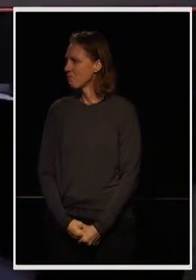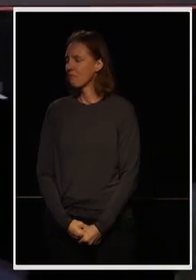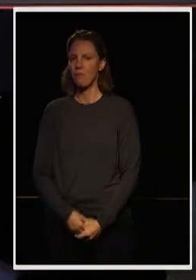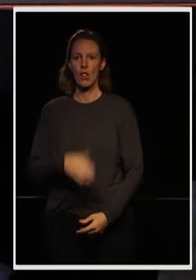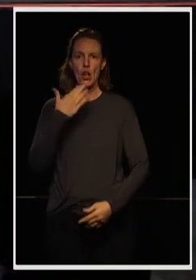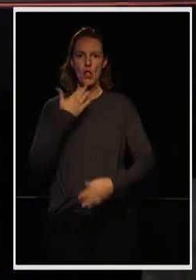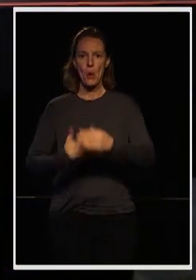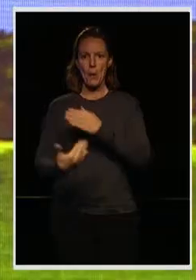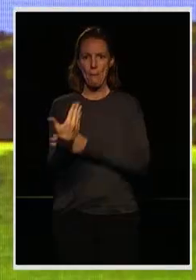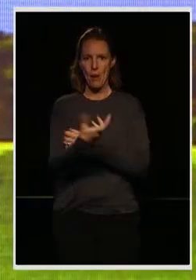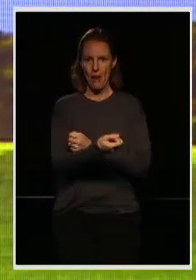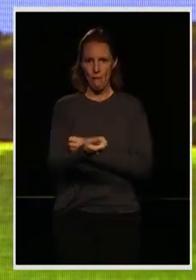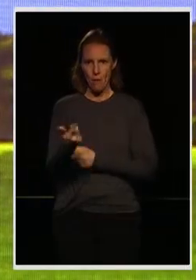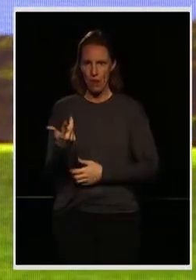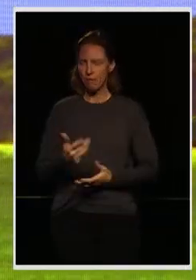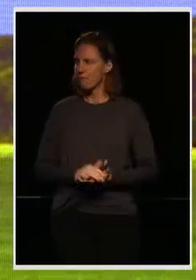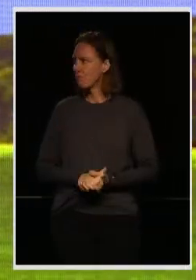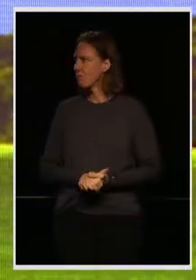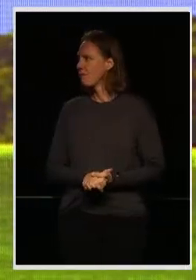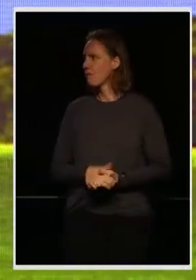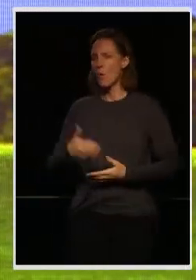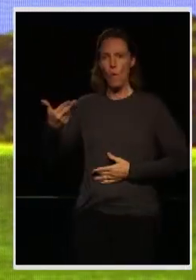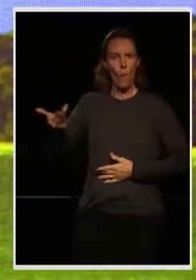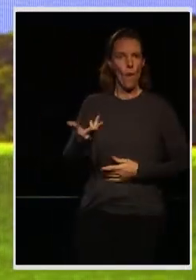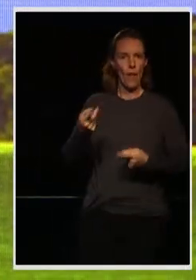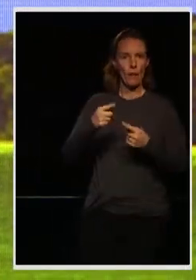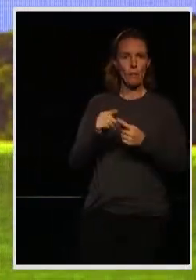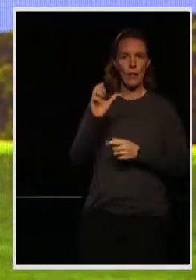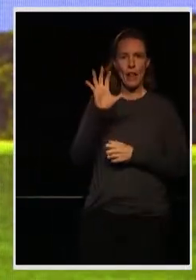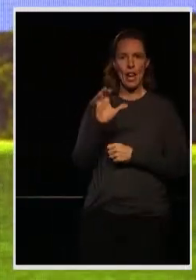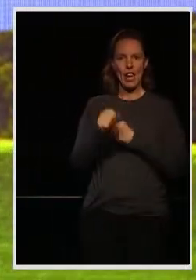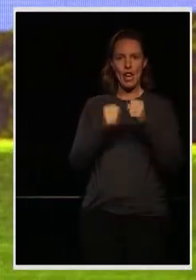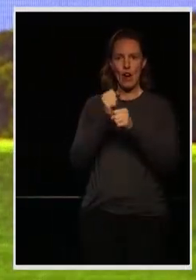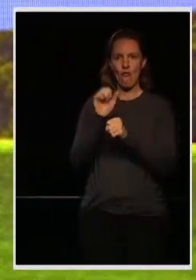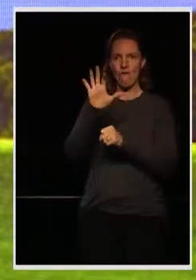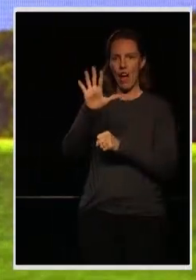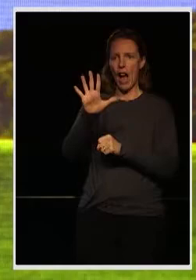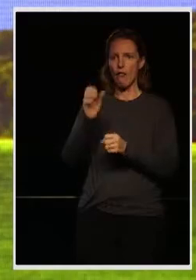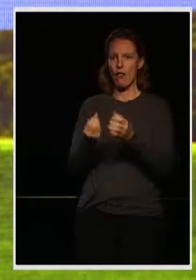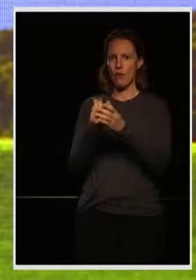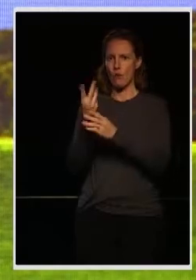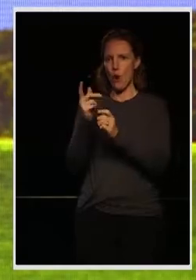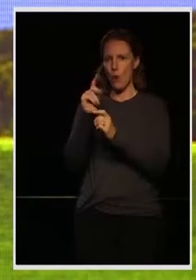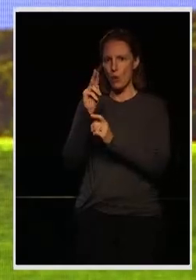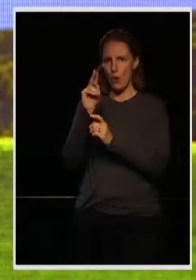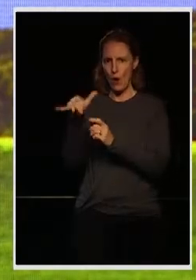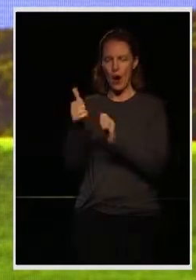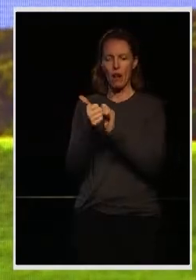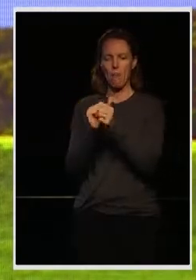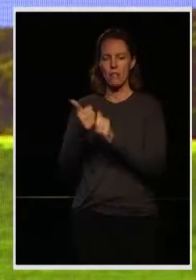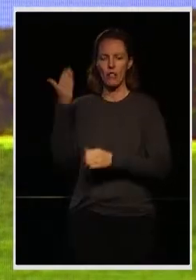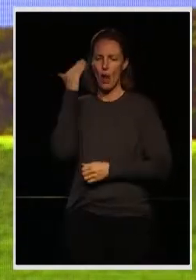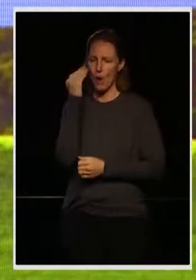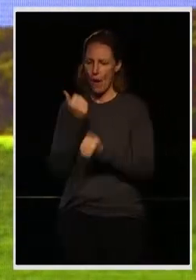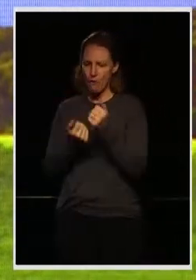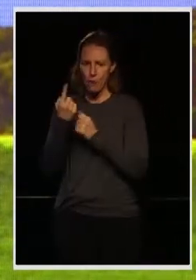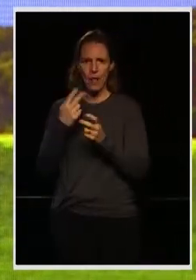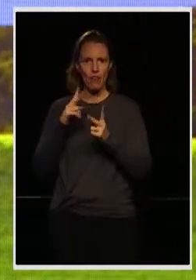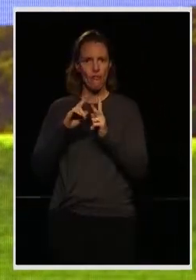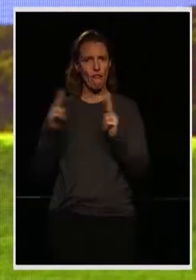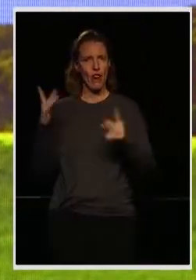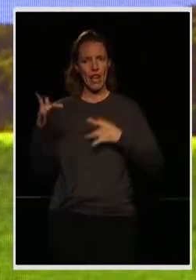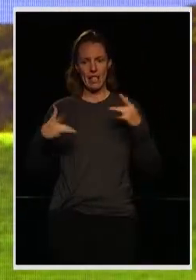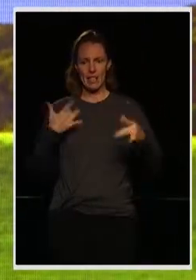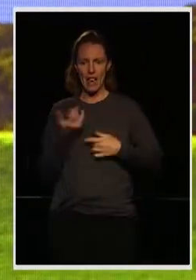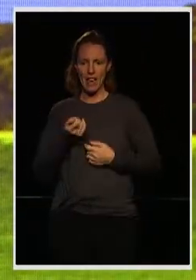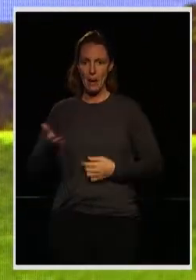Good morning, everyone. Welcome to year 5 of the Grow New York competition. I know everybody is very excited,